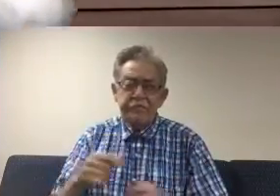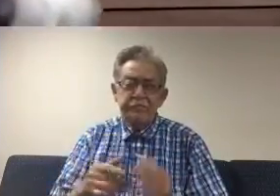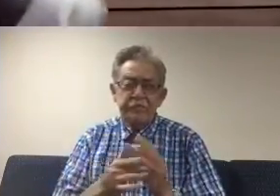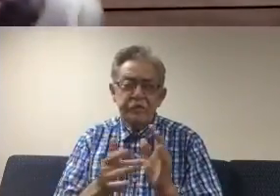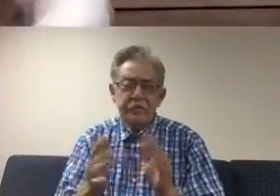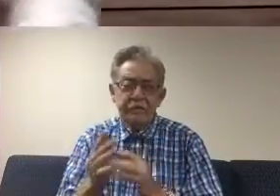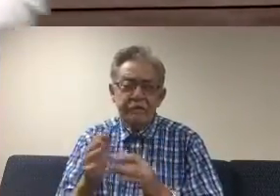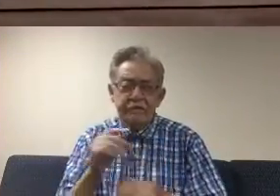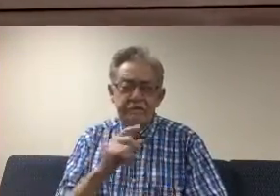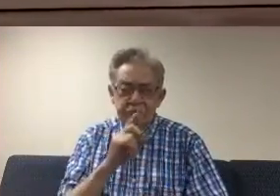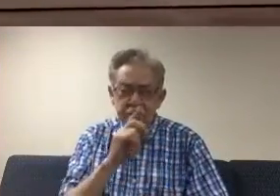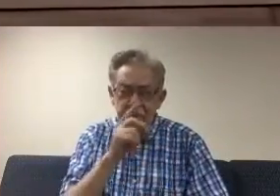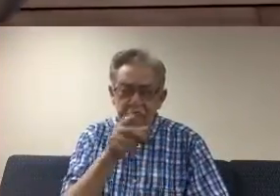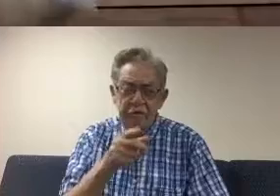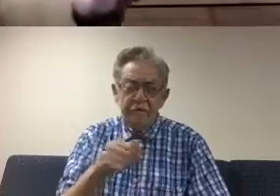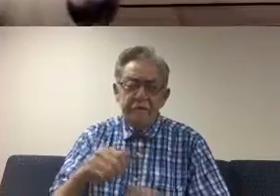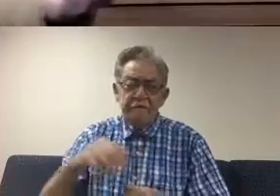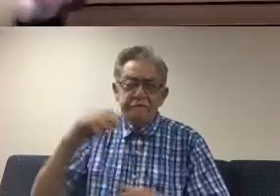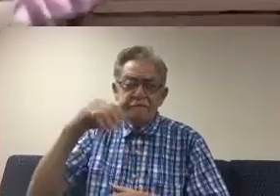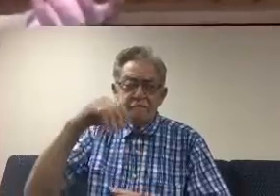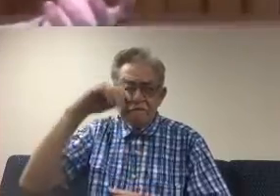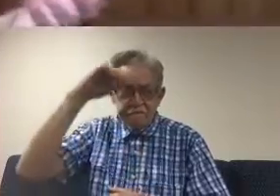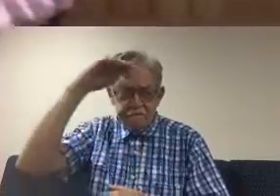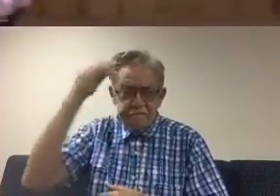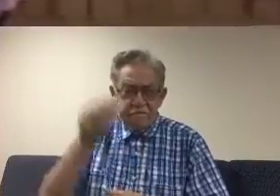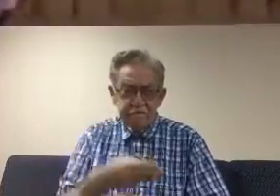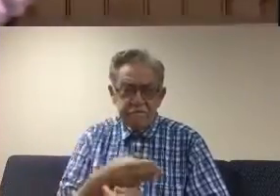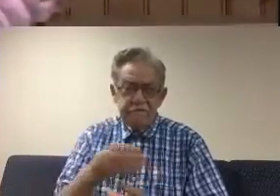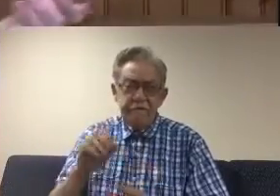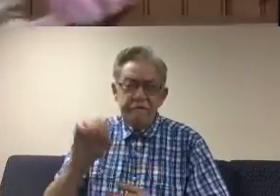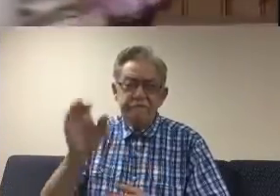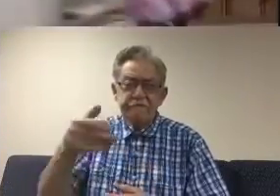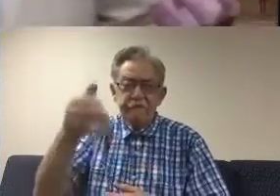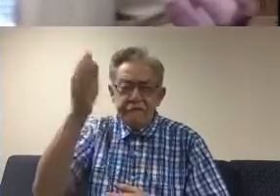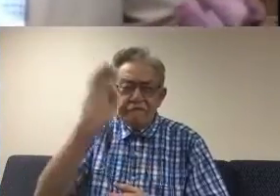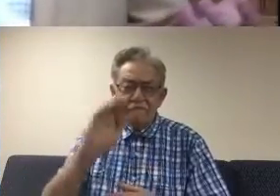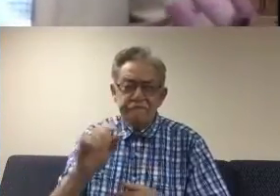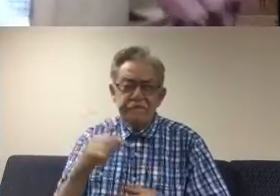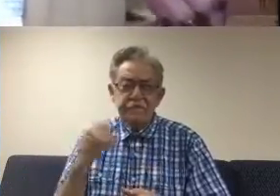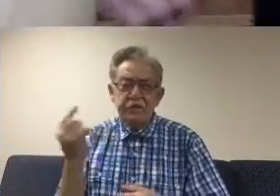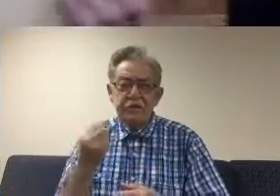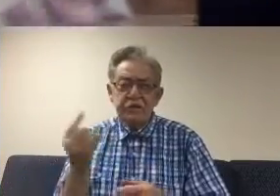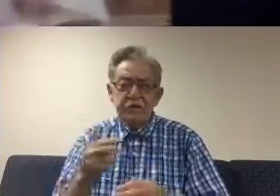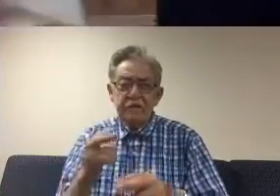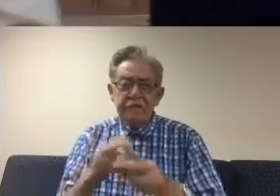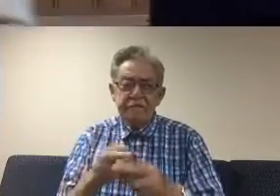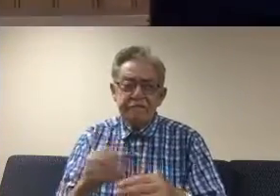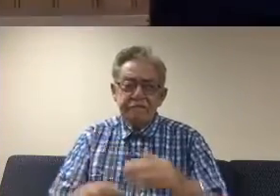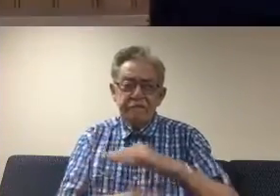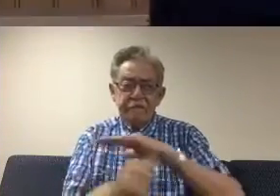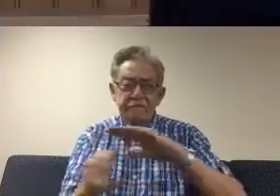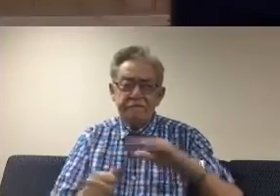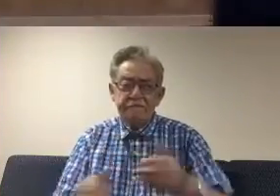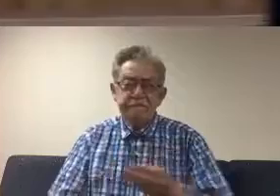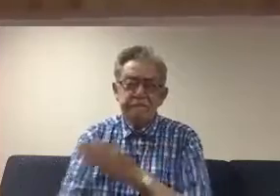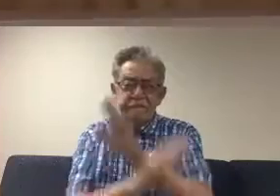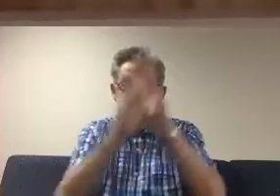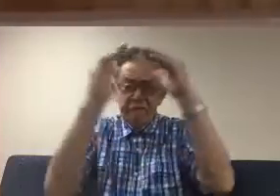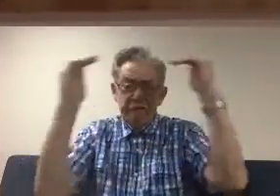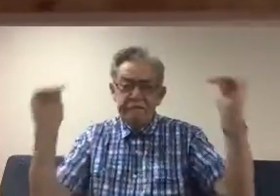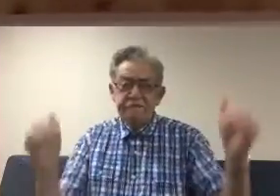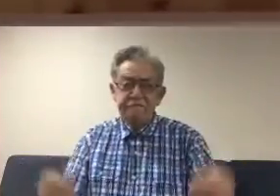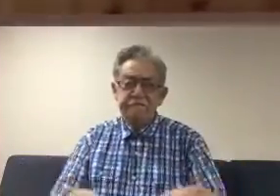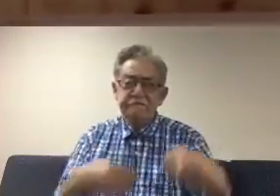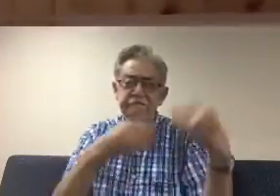the Son of God, Jesus is the only name given under heaven among men by which you may be saved. Jesus is